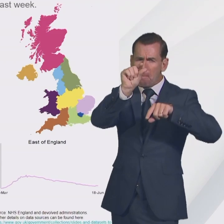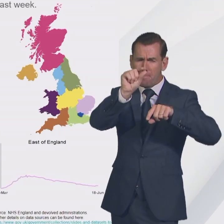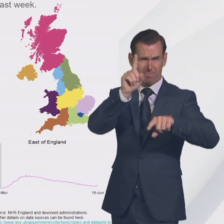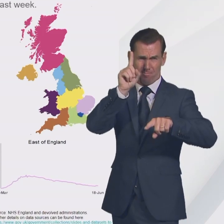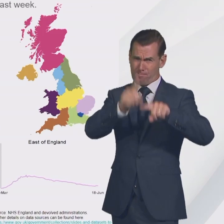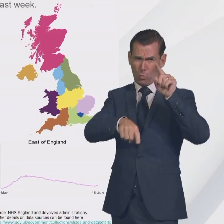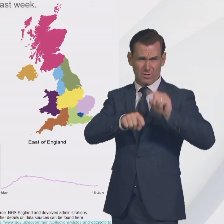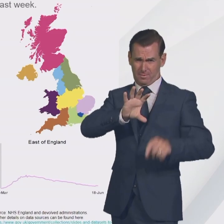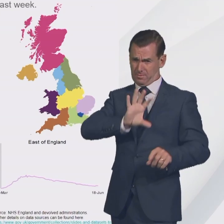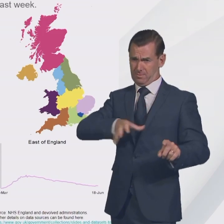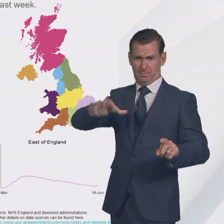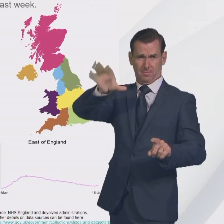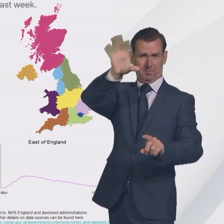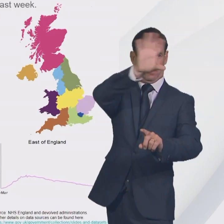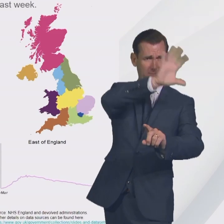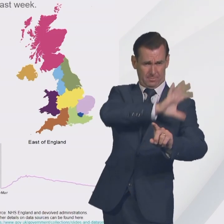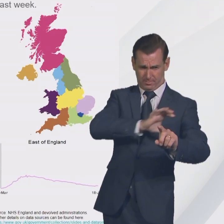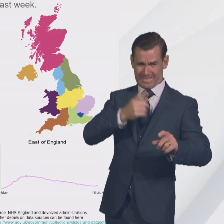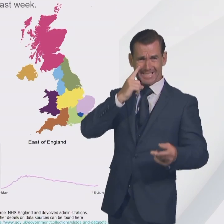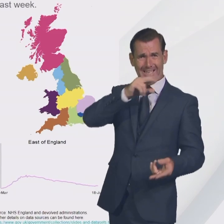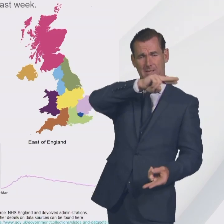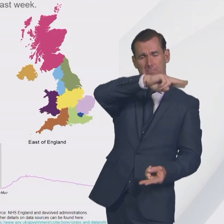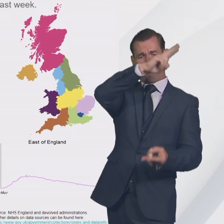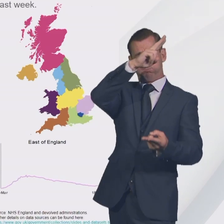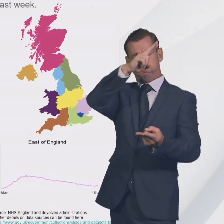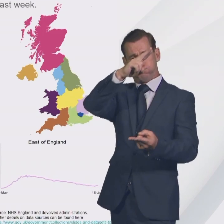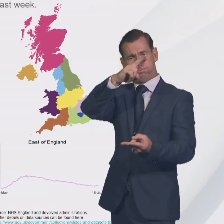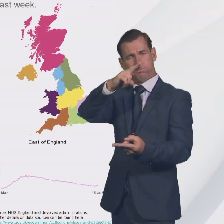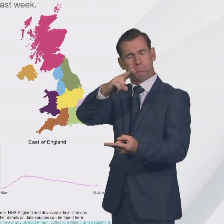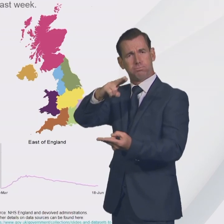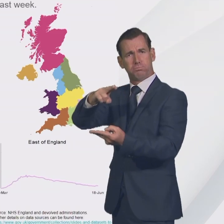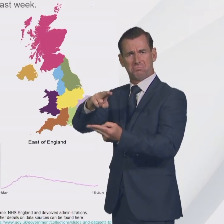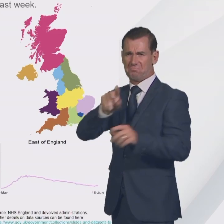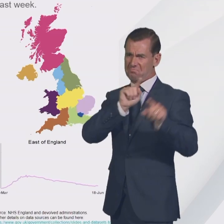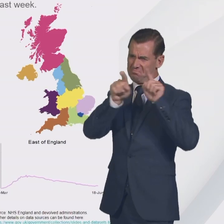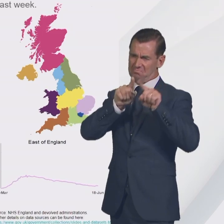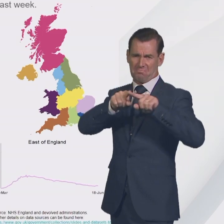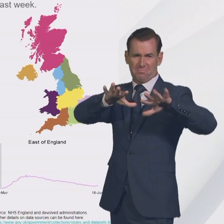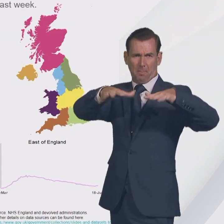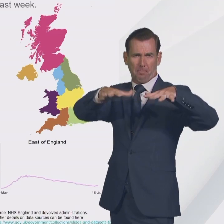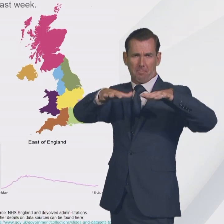most nations and regions of the United Kingdom are broadly following a similar pattern.